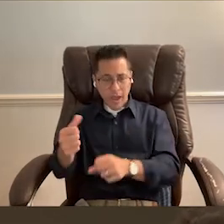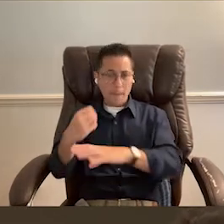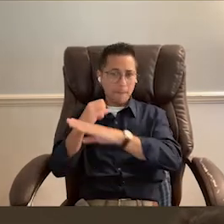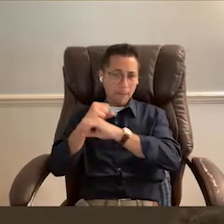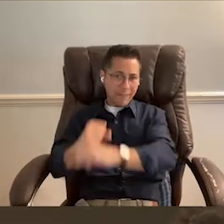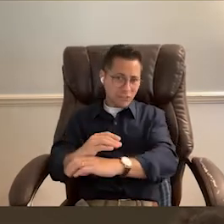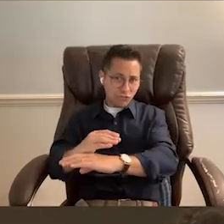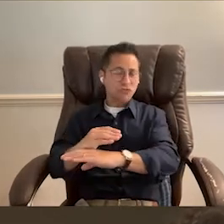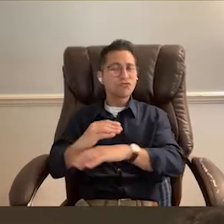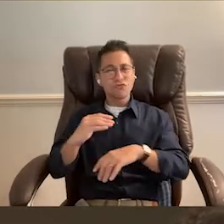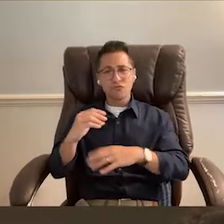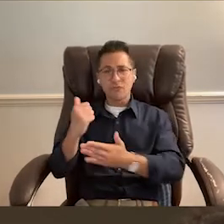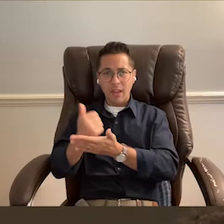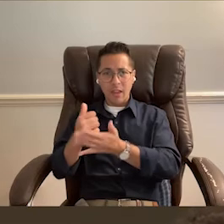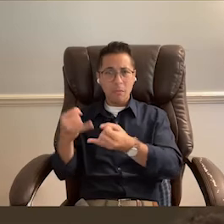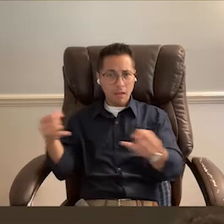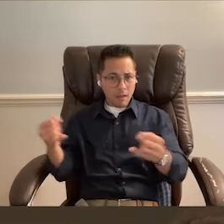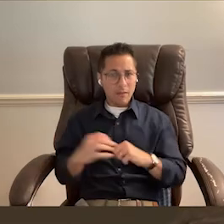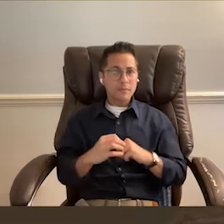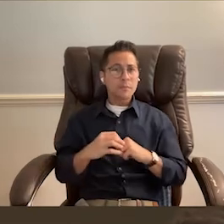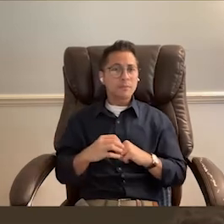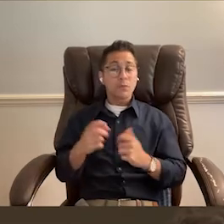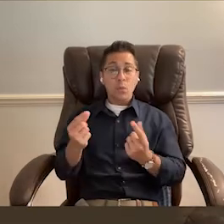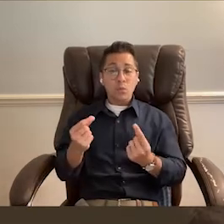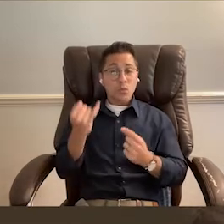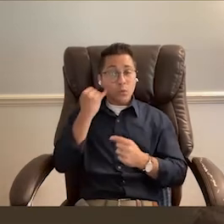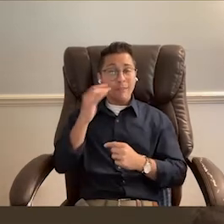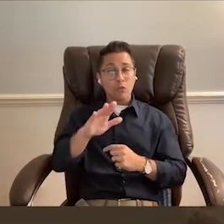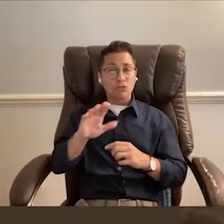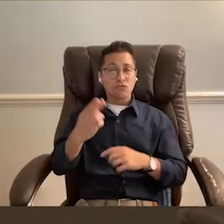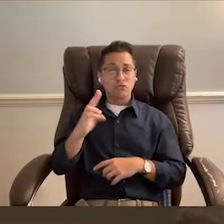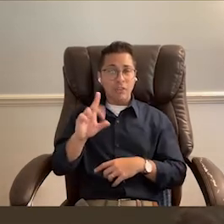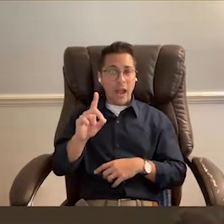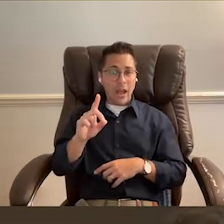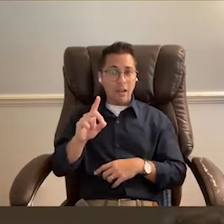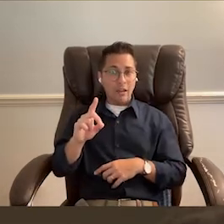line, and also the national suicide prevention lifeline.